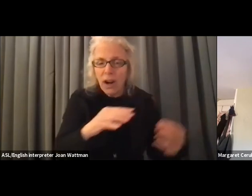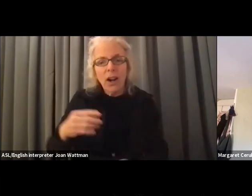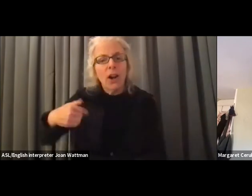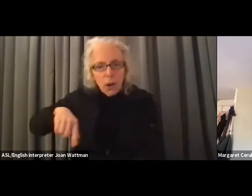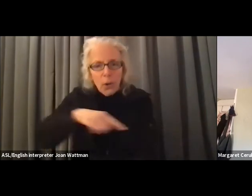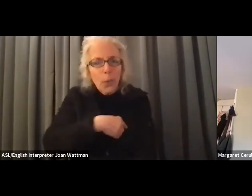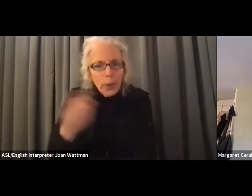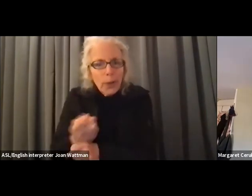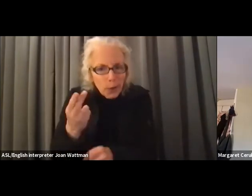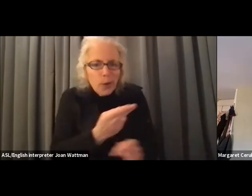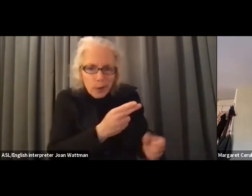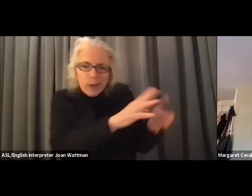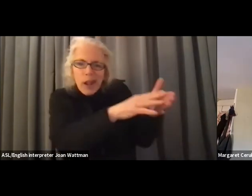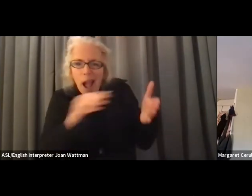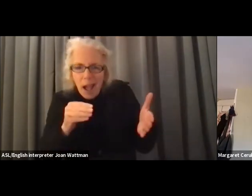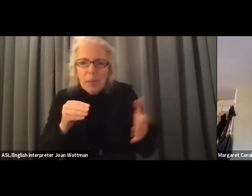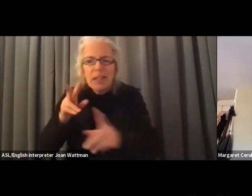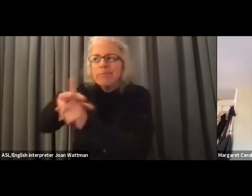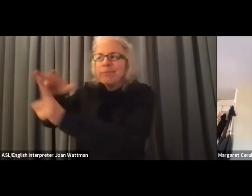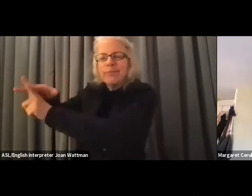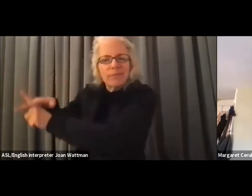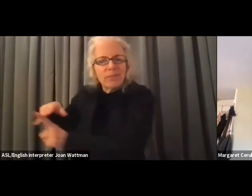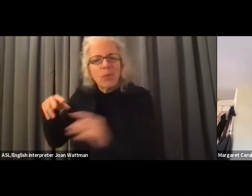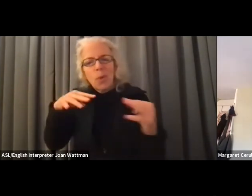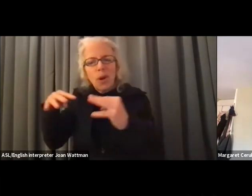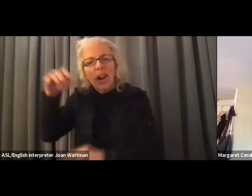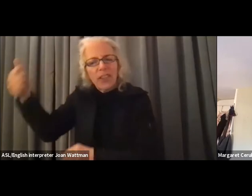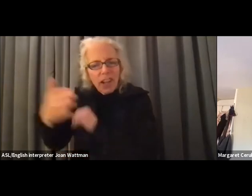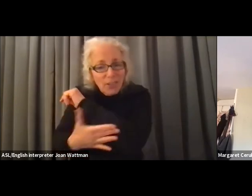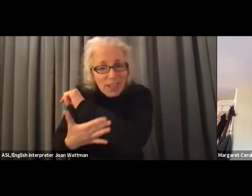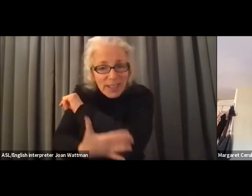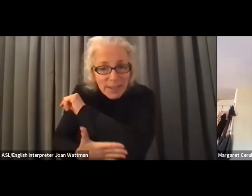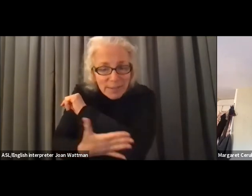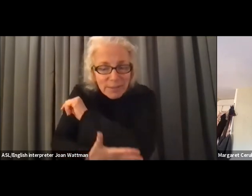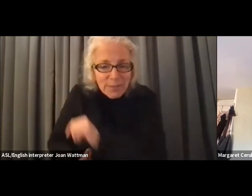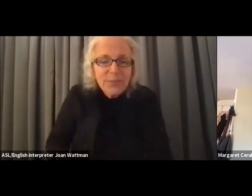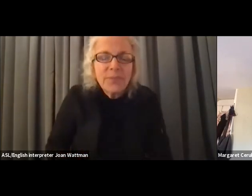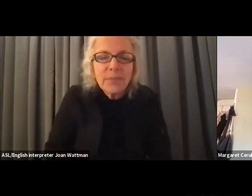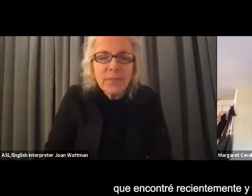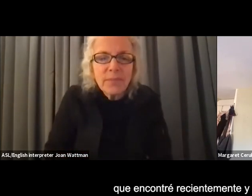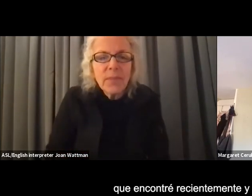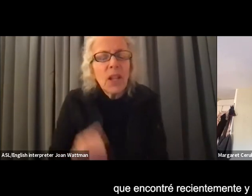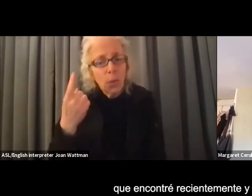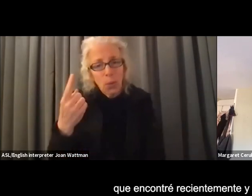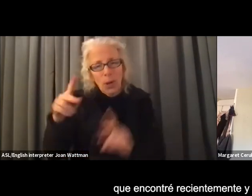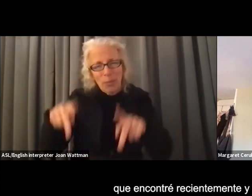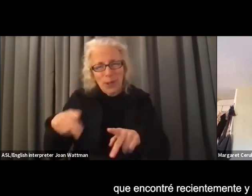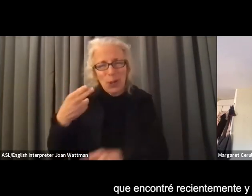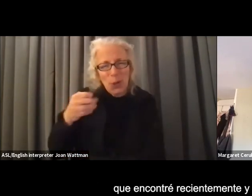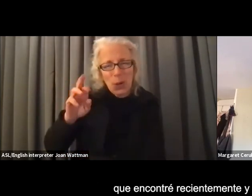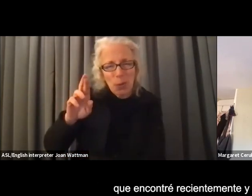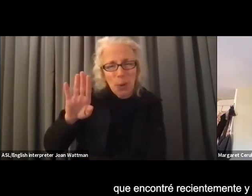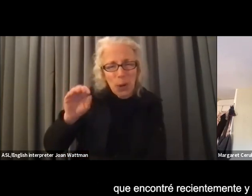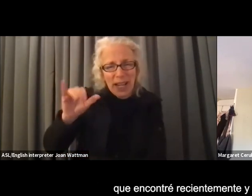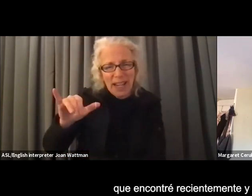counterinsurgency policy. And finally, a remembrance from Pervez Hoodboy that I encountered